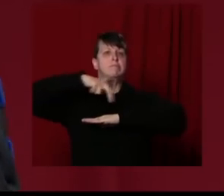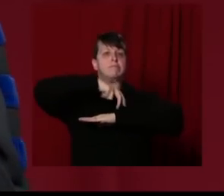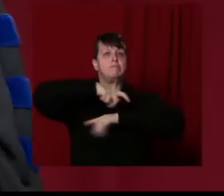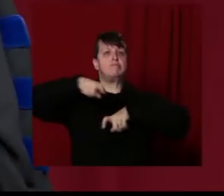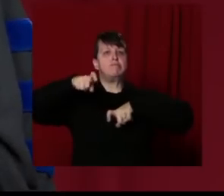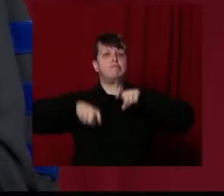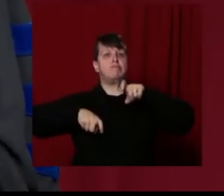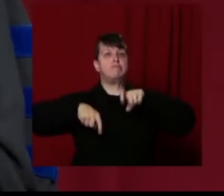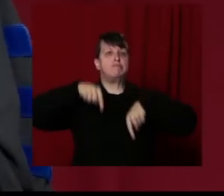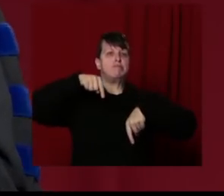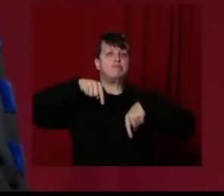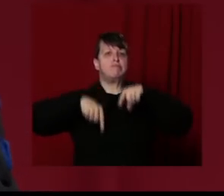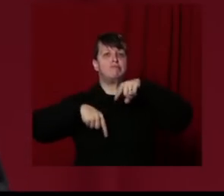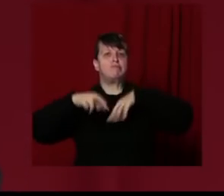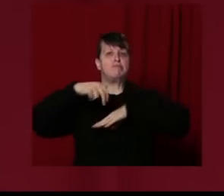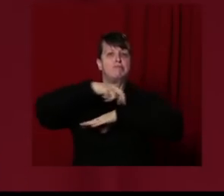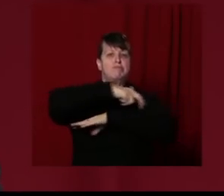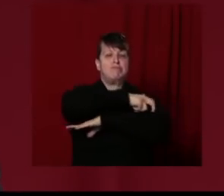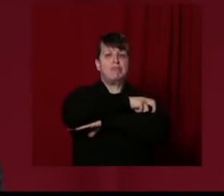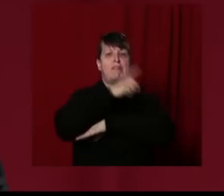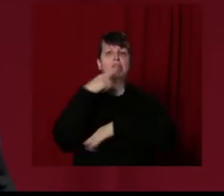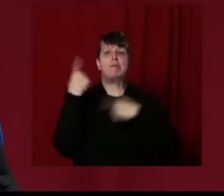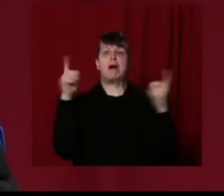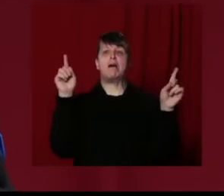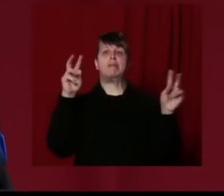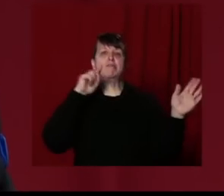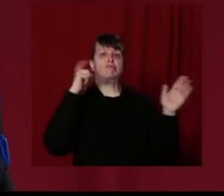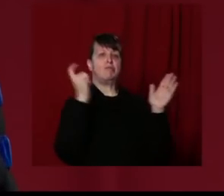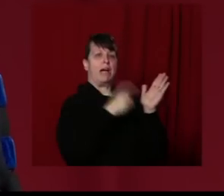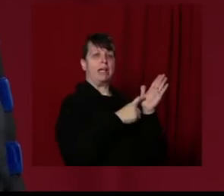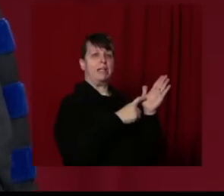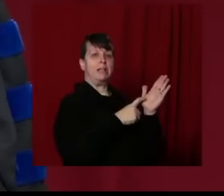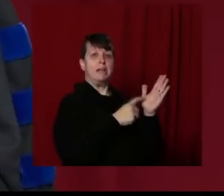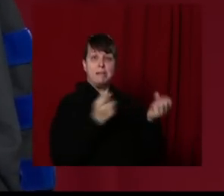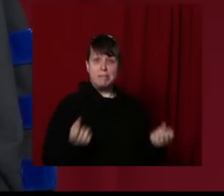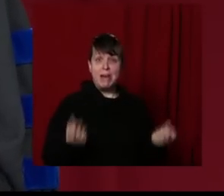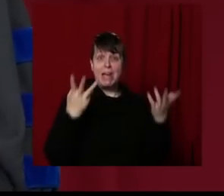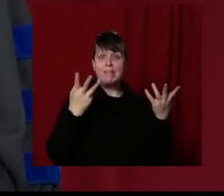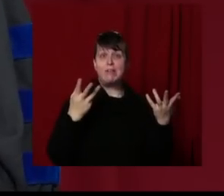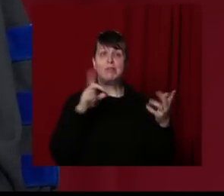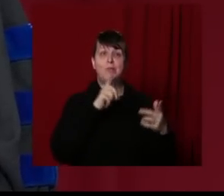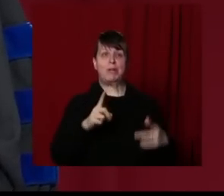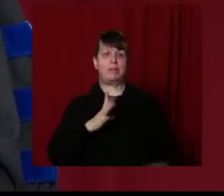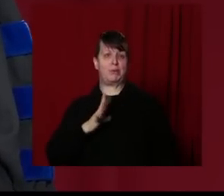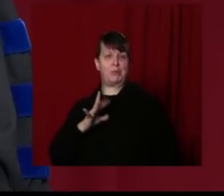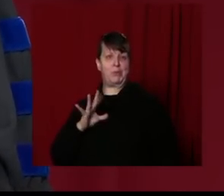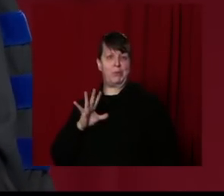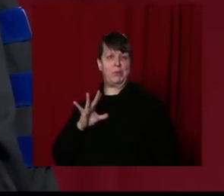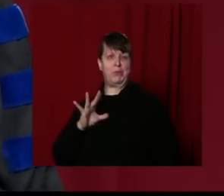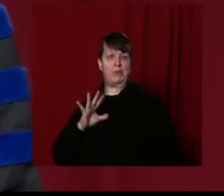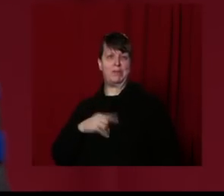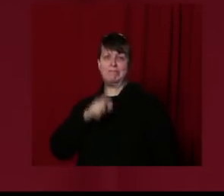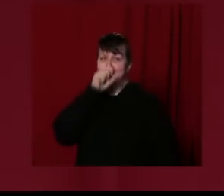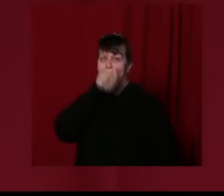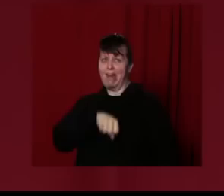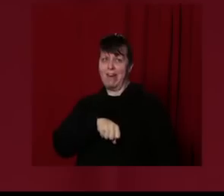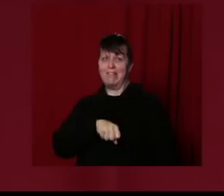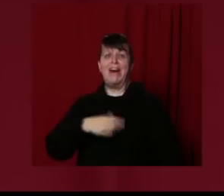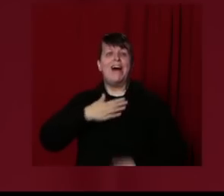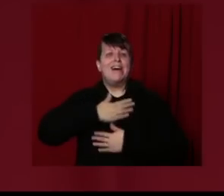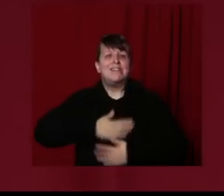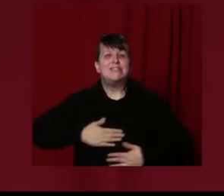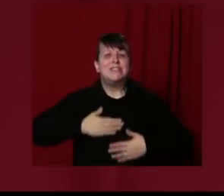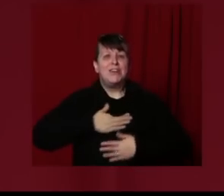your moment of public recognition, and many of you do it with style. I love it. I enjoy